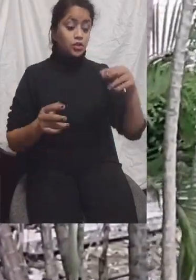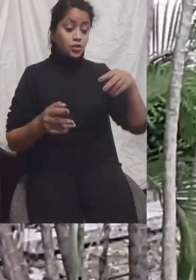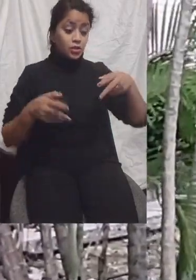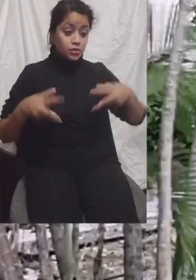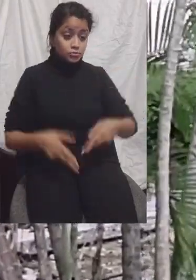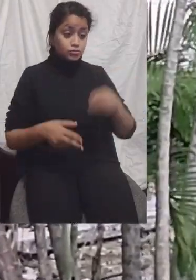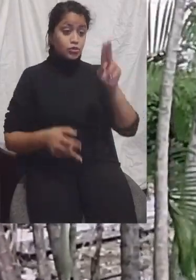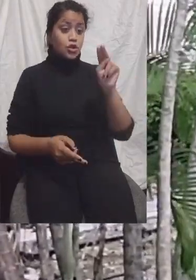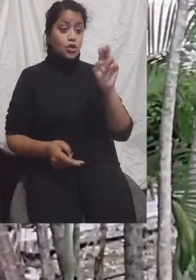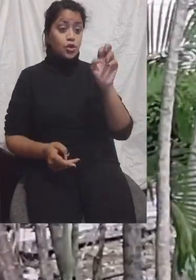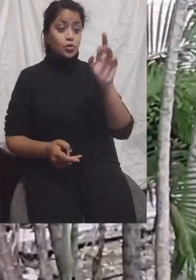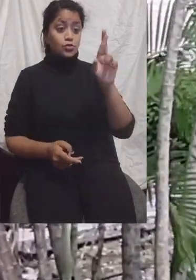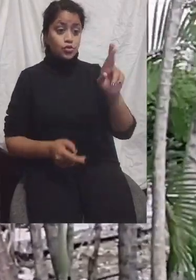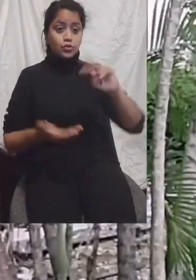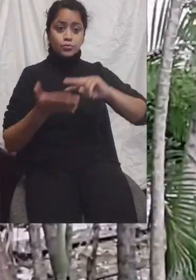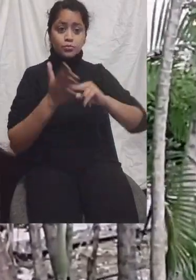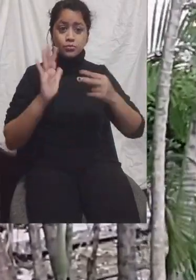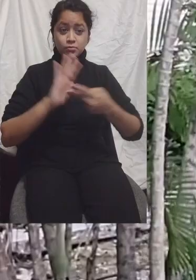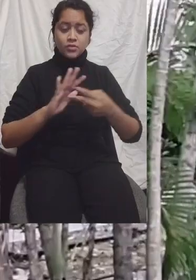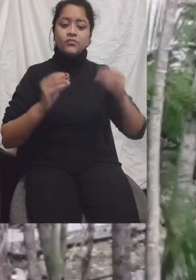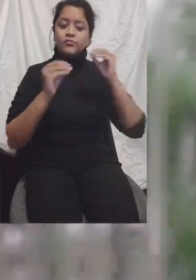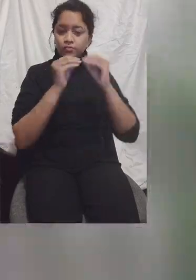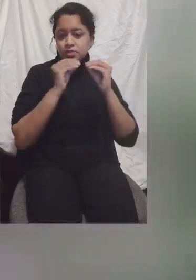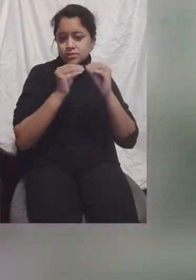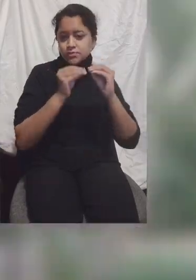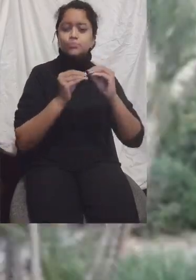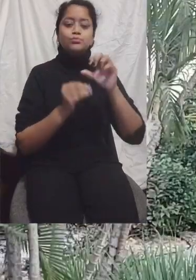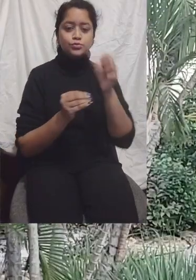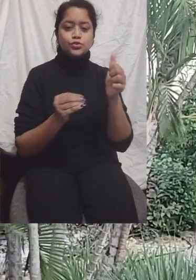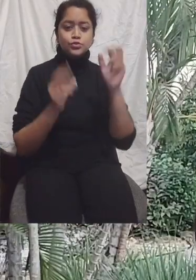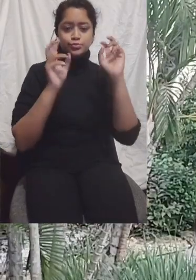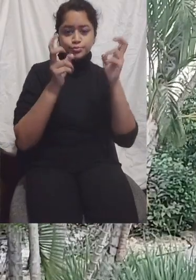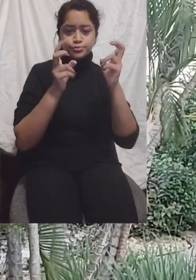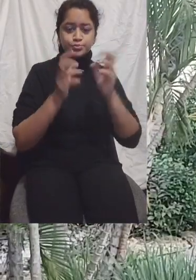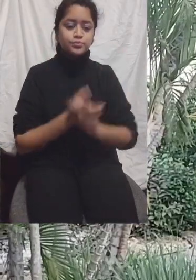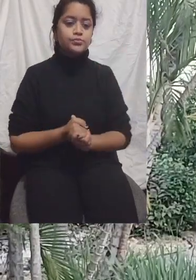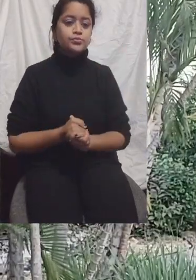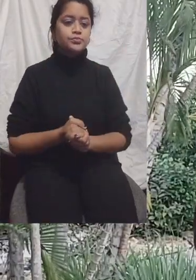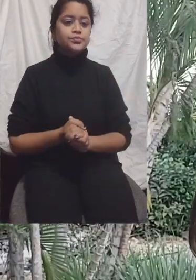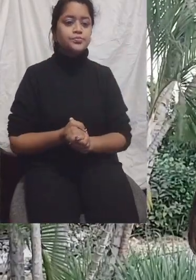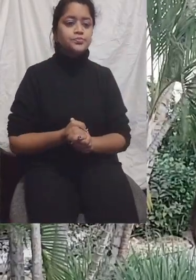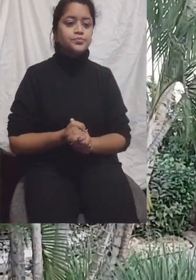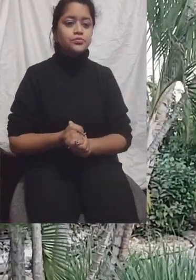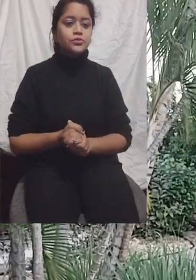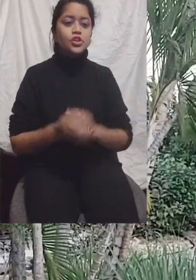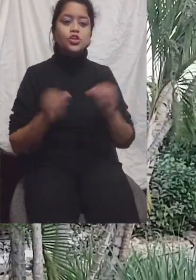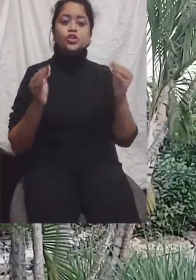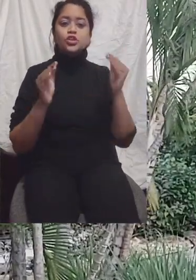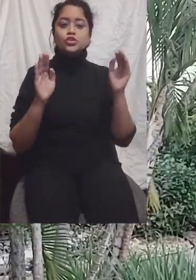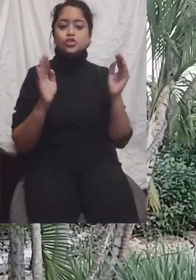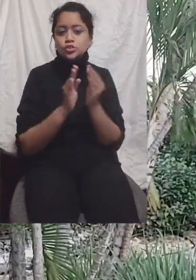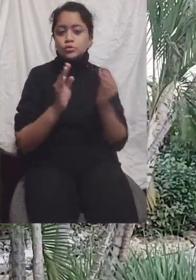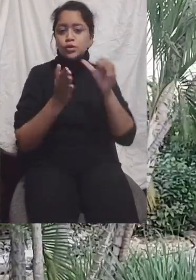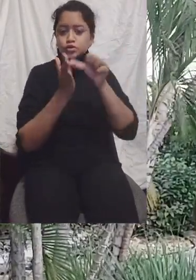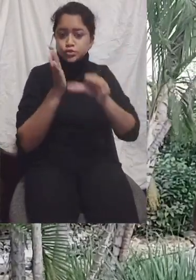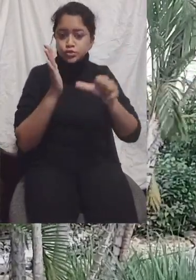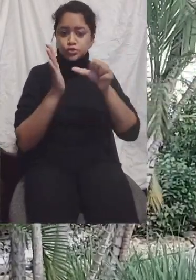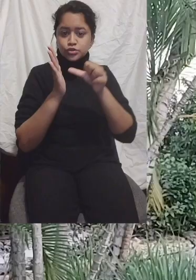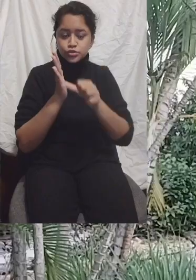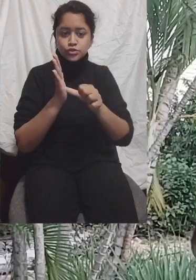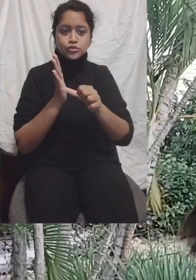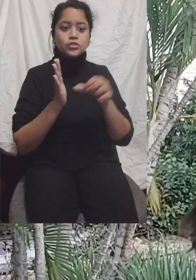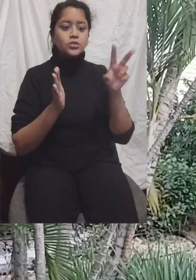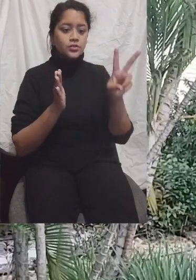game, exactly, it'll help the whole community and help the pets out. So what does neutering mean? So neutering, spaying and neutering,